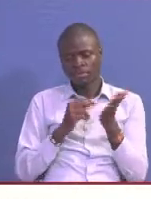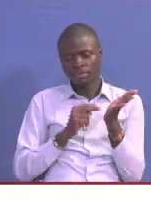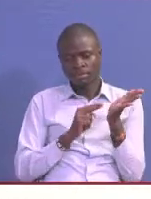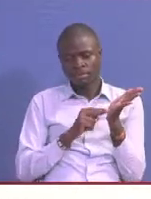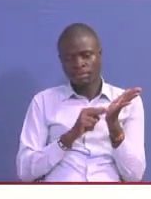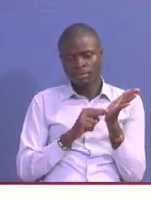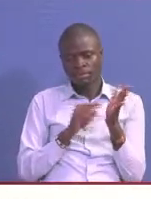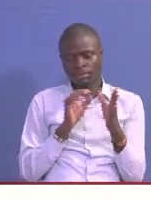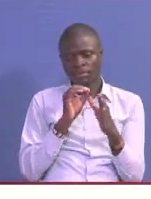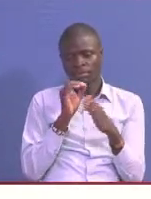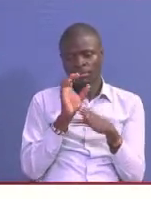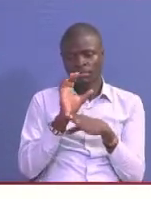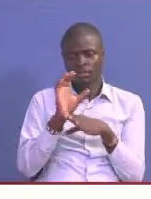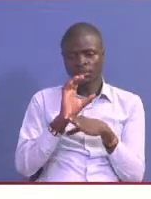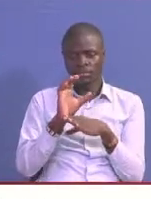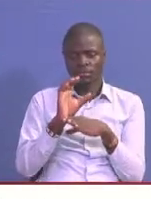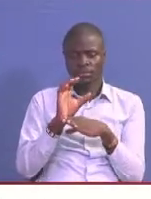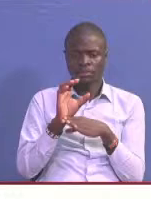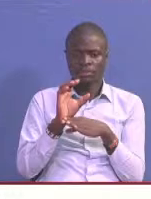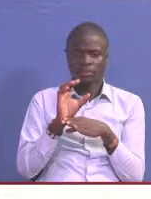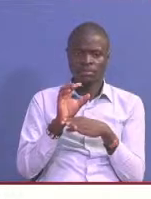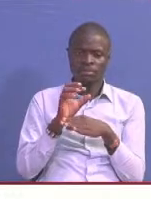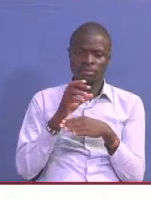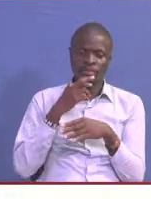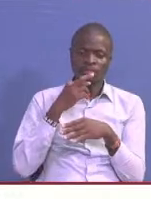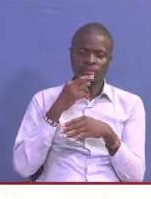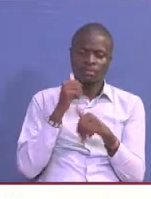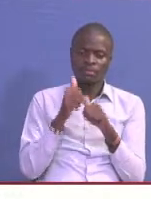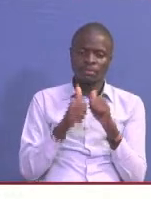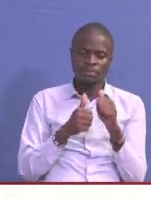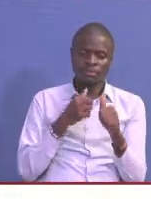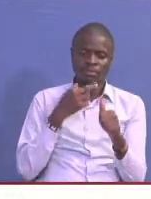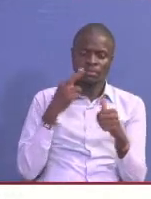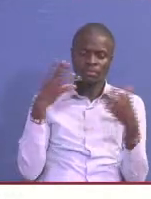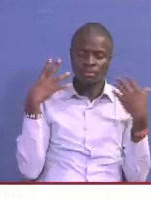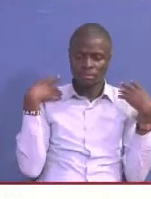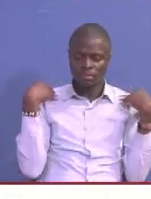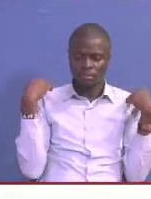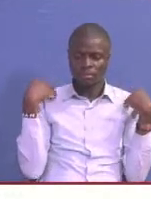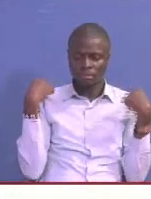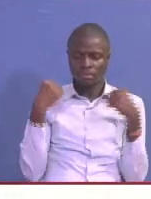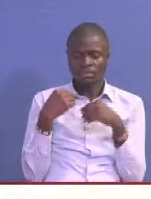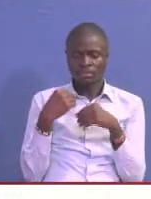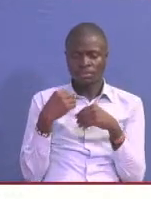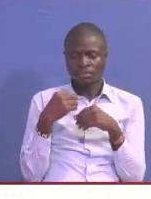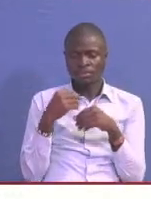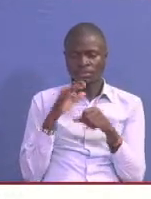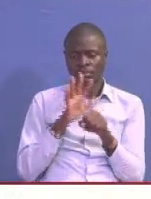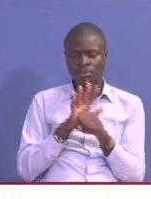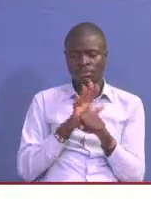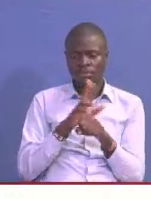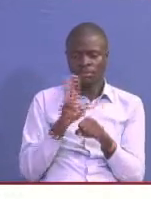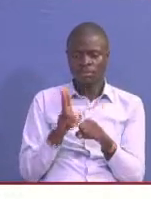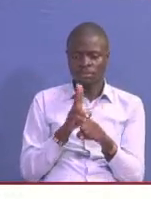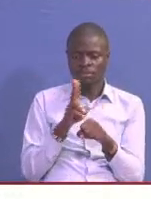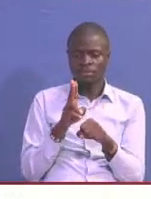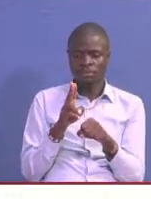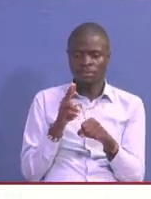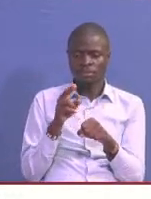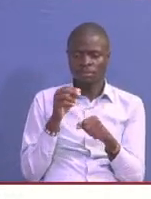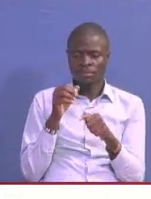courses which I suppose they are practical. And most of us will agree with